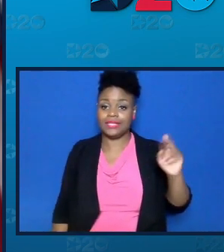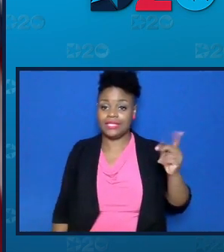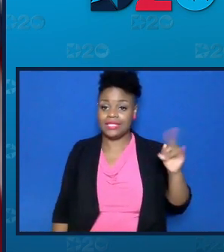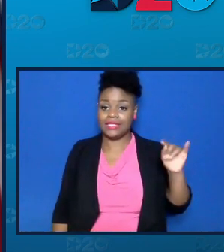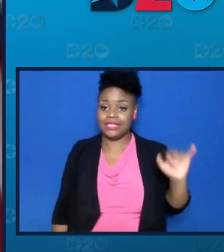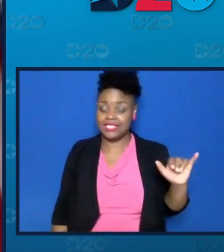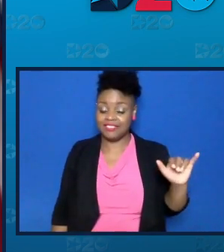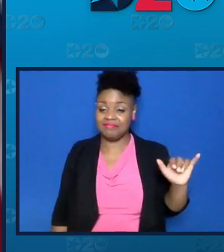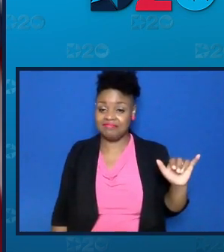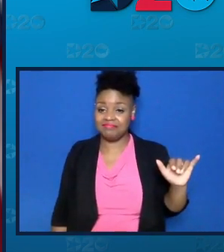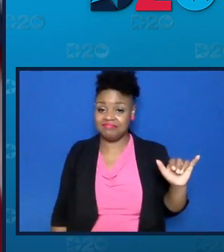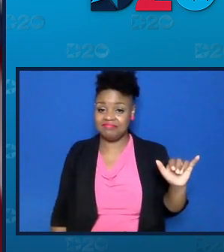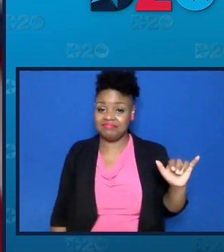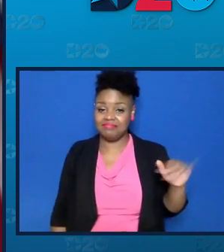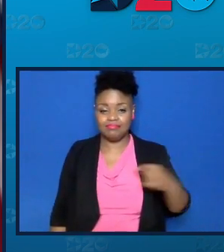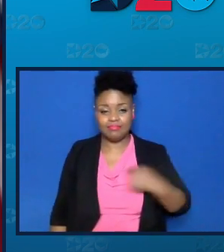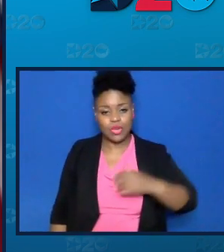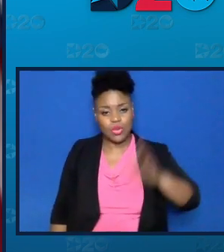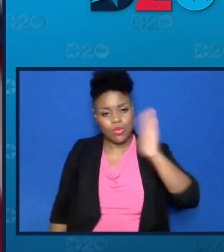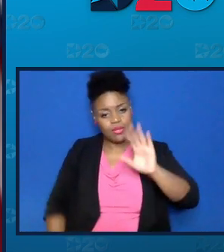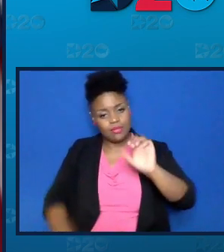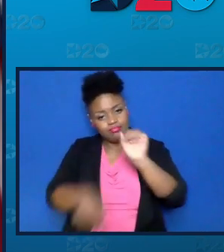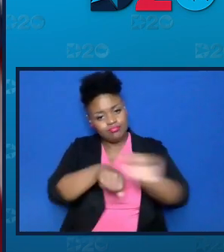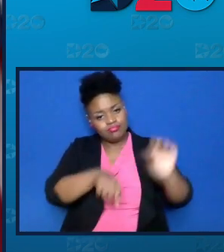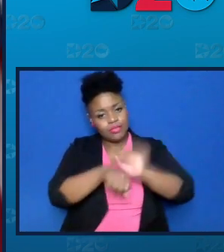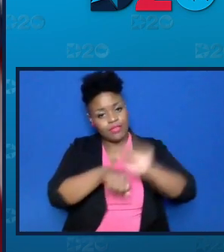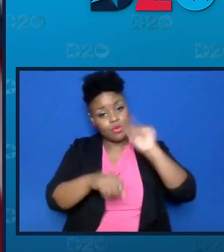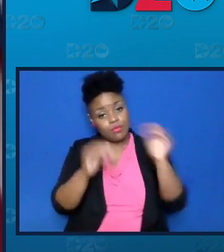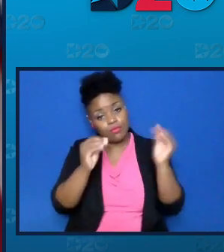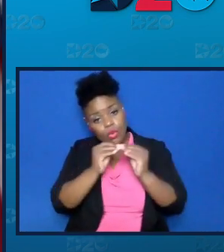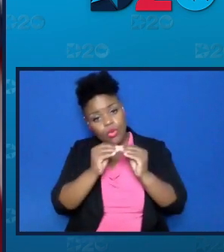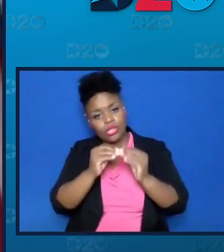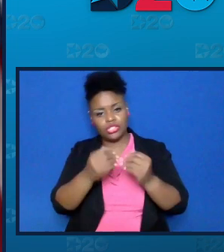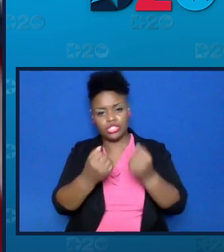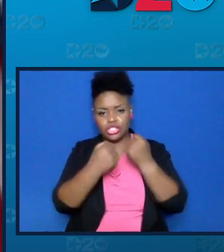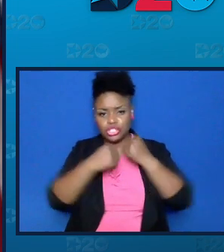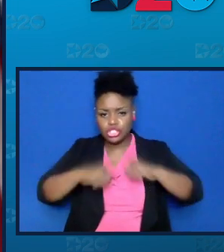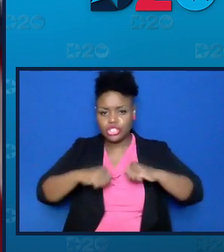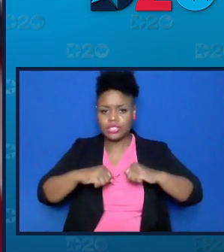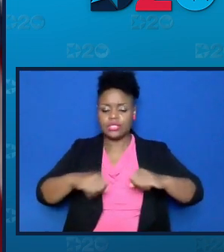purpose for a more secure, peaceful, and prosperous world.